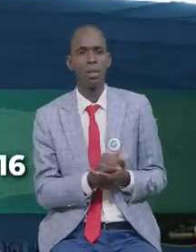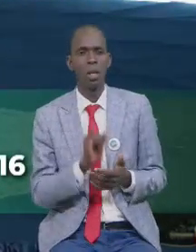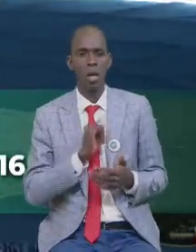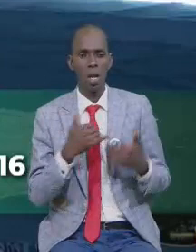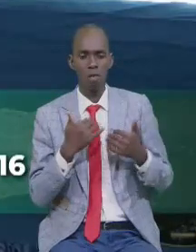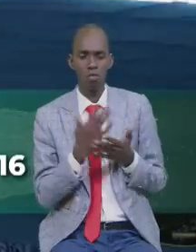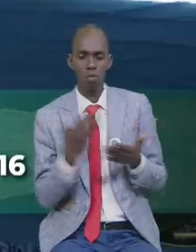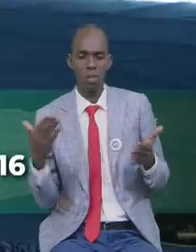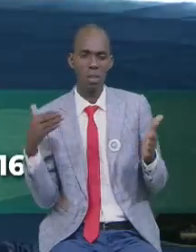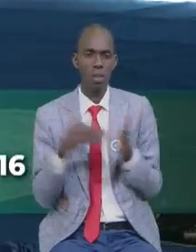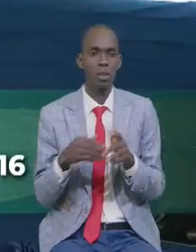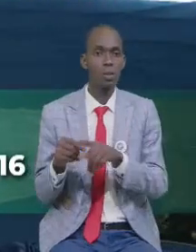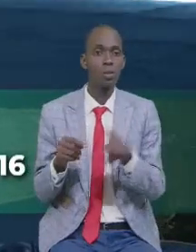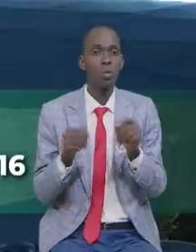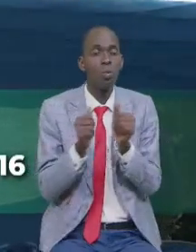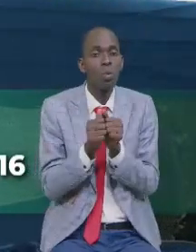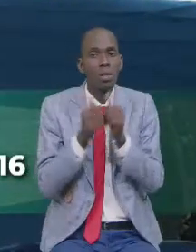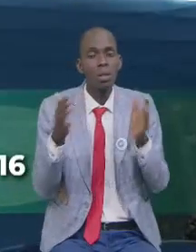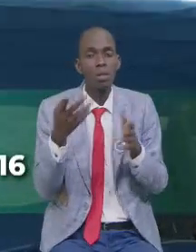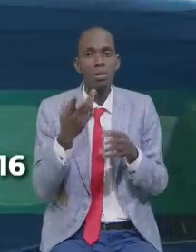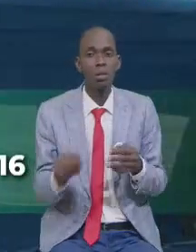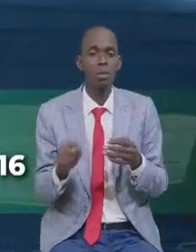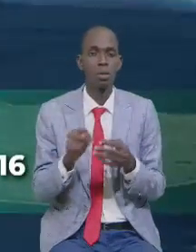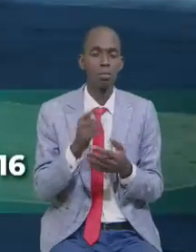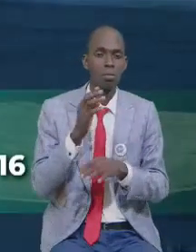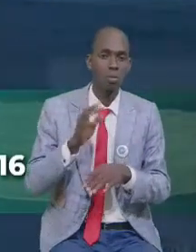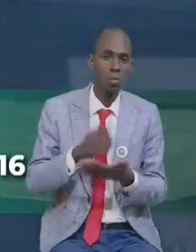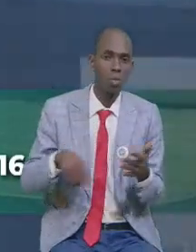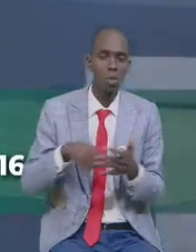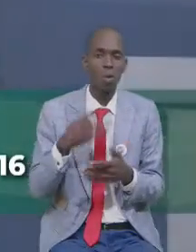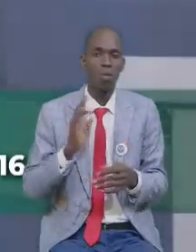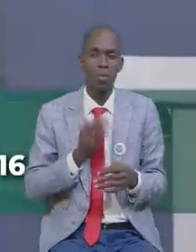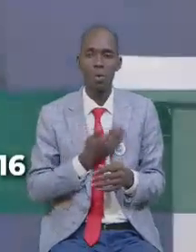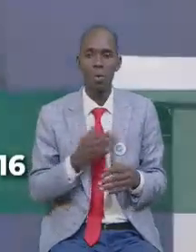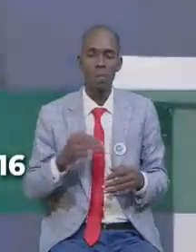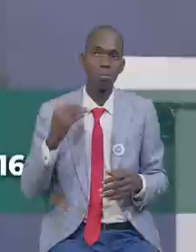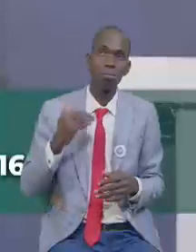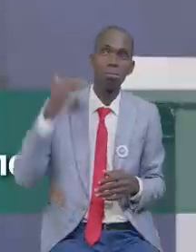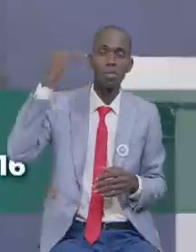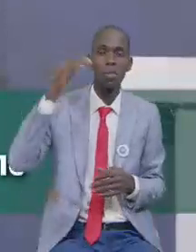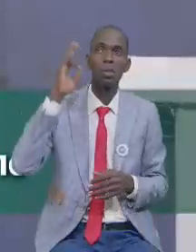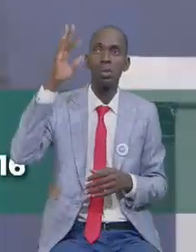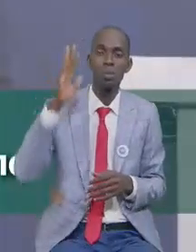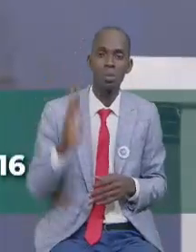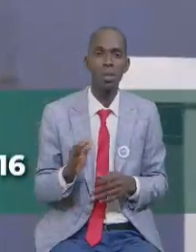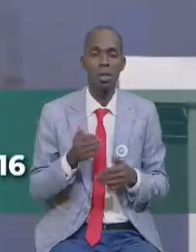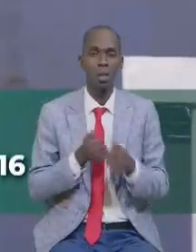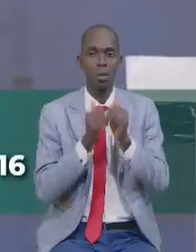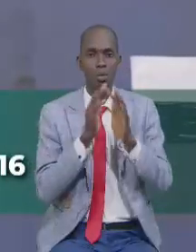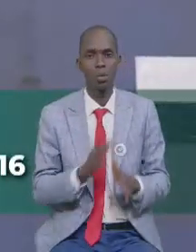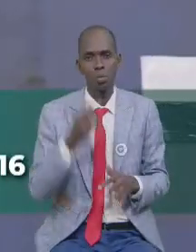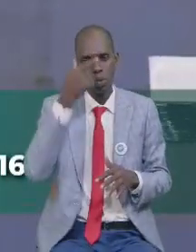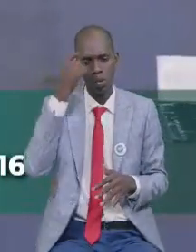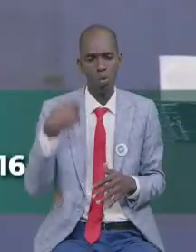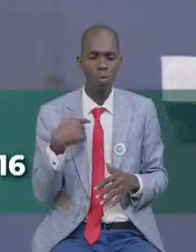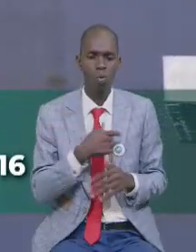against you, without the rebuke of our senior pastor, the apostle, the bishop, without the book, because we allow the grace of